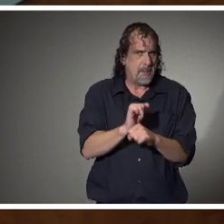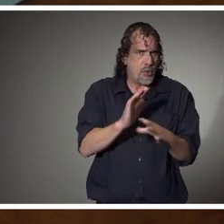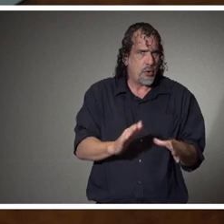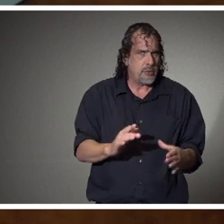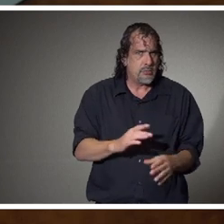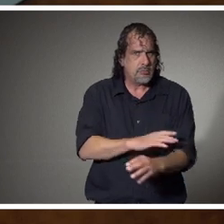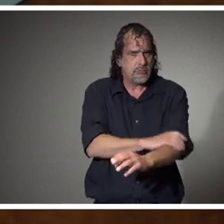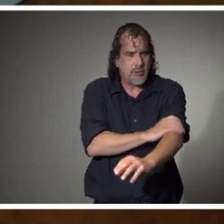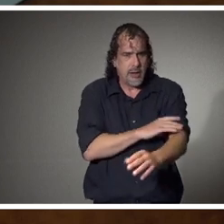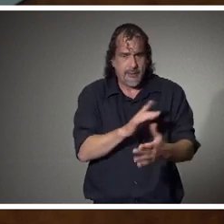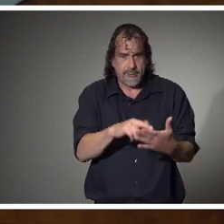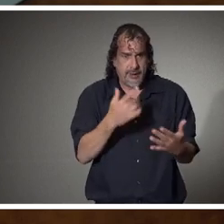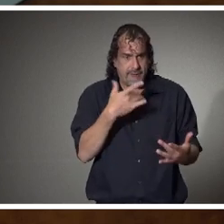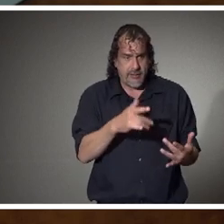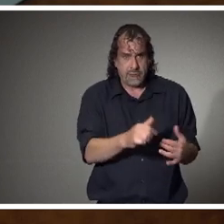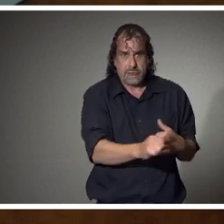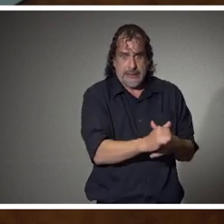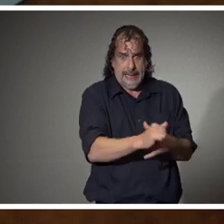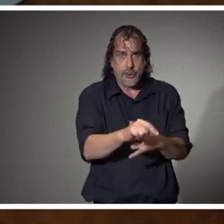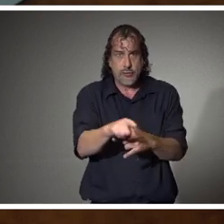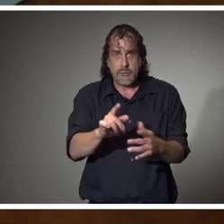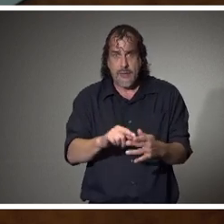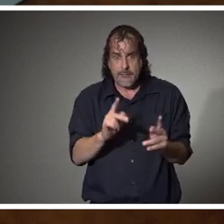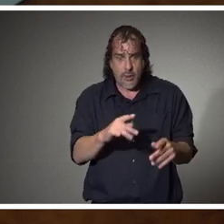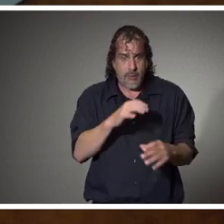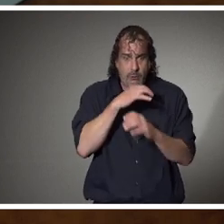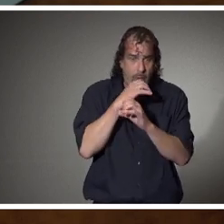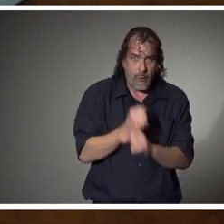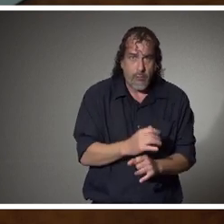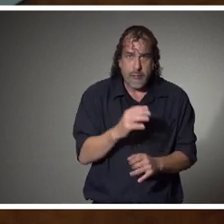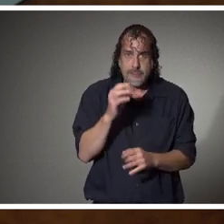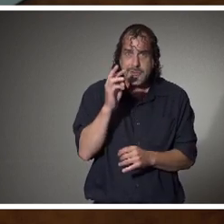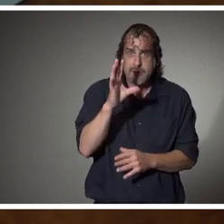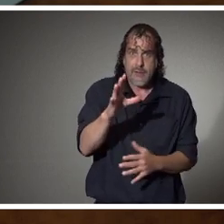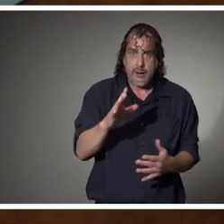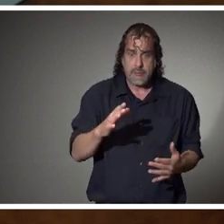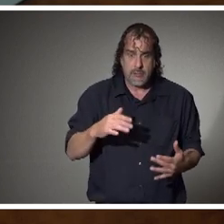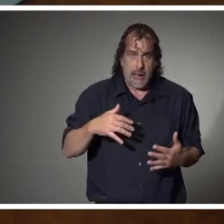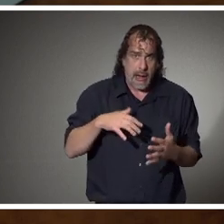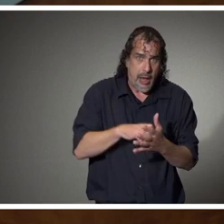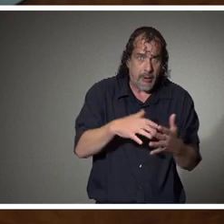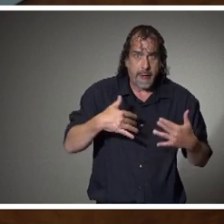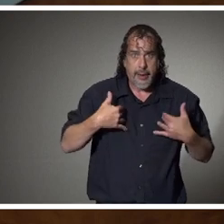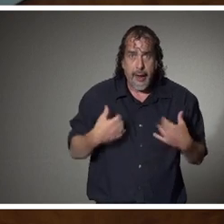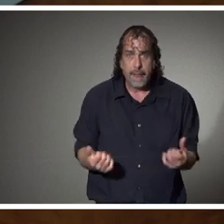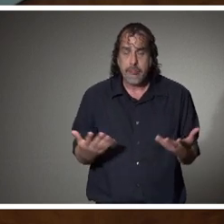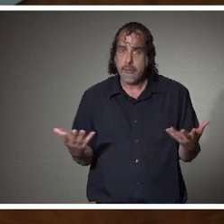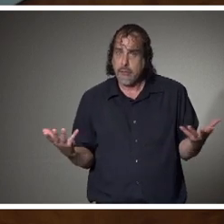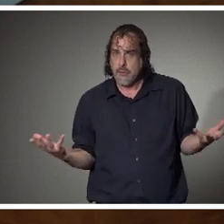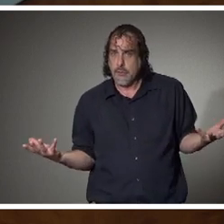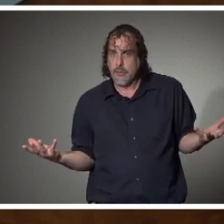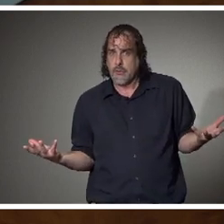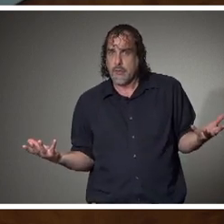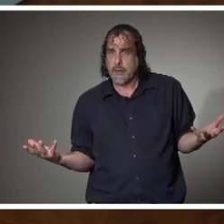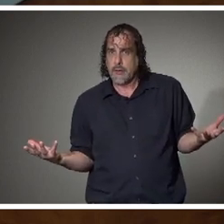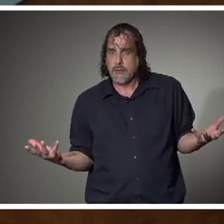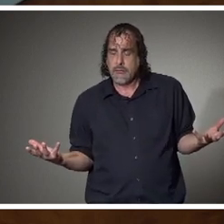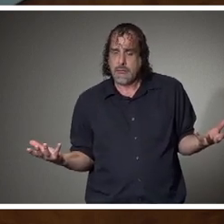that high-risk category, if there is someone who is over the age of 65 that has pre-existing conditions, I think that,